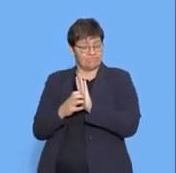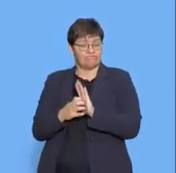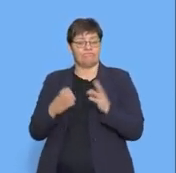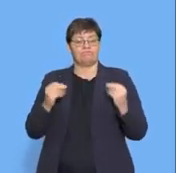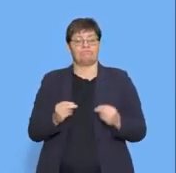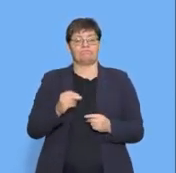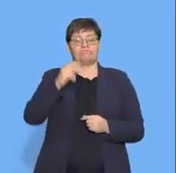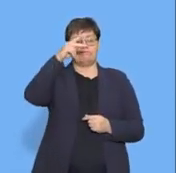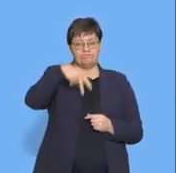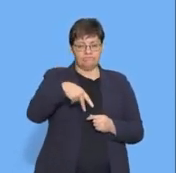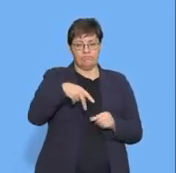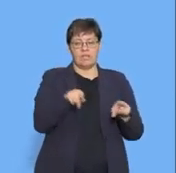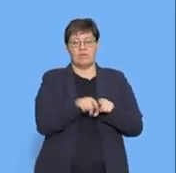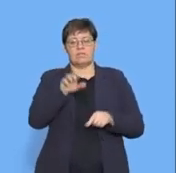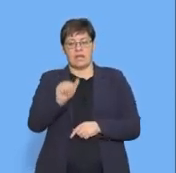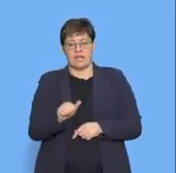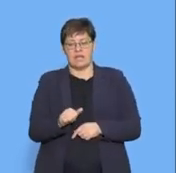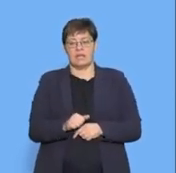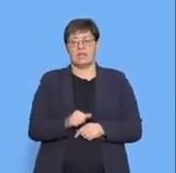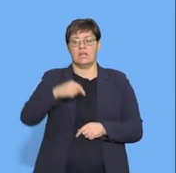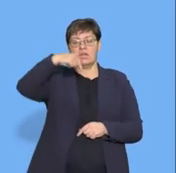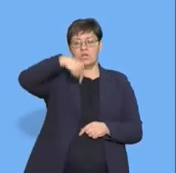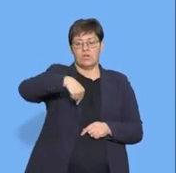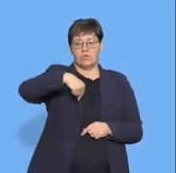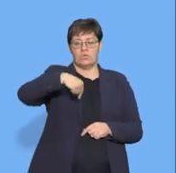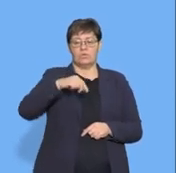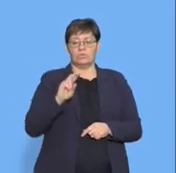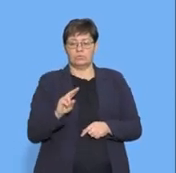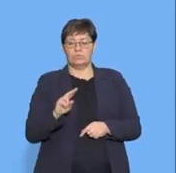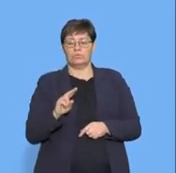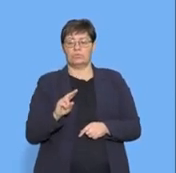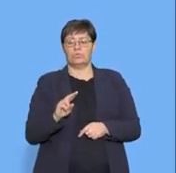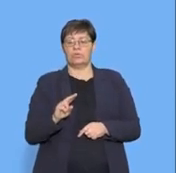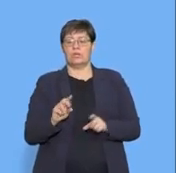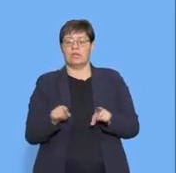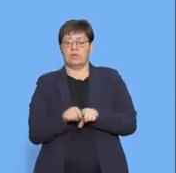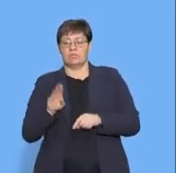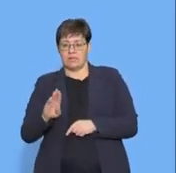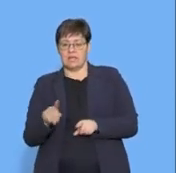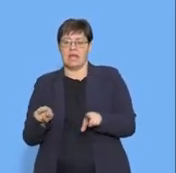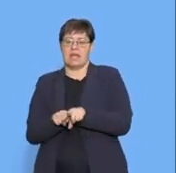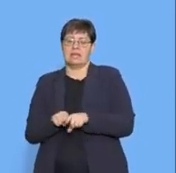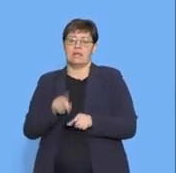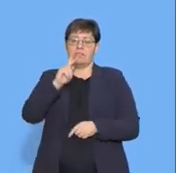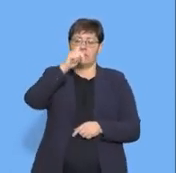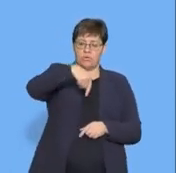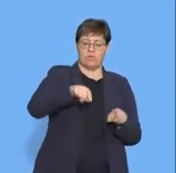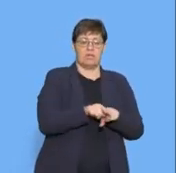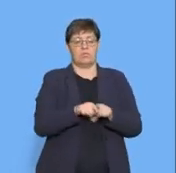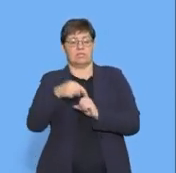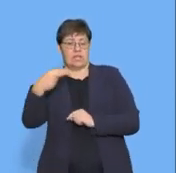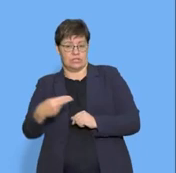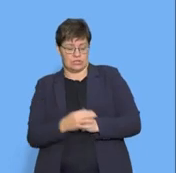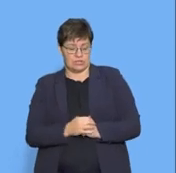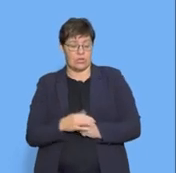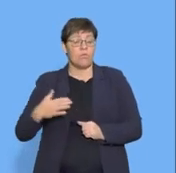In this figure, we've got P equals to A, Q2 is equal to B, and PQ is equal to